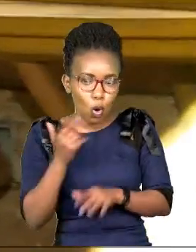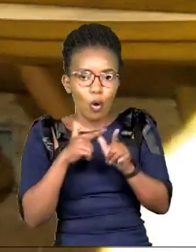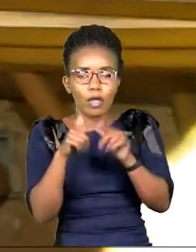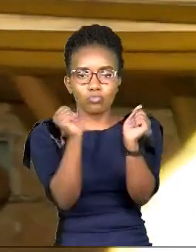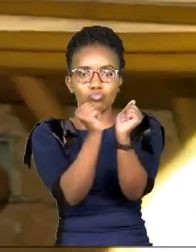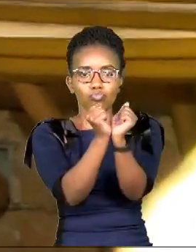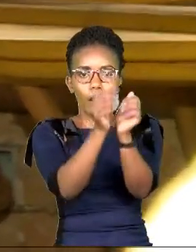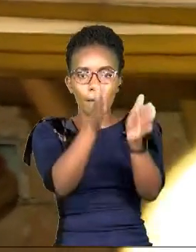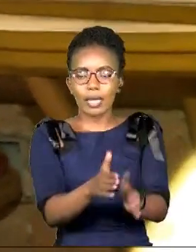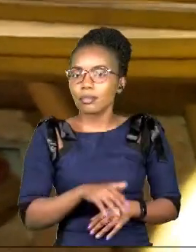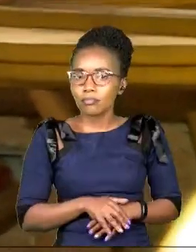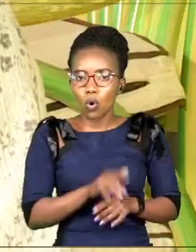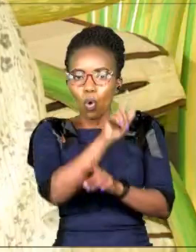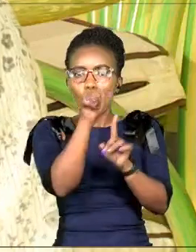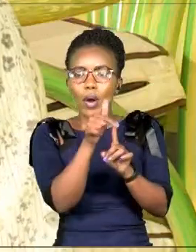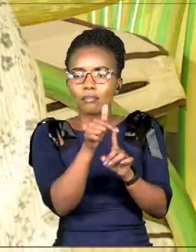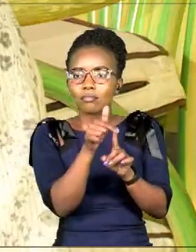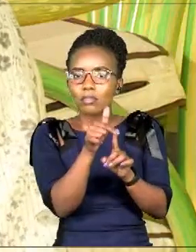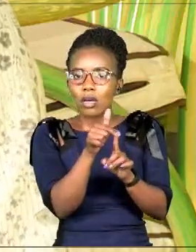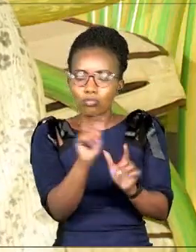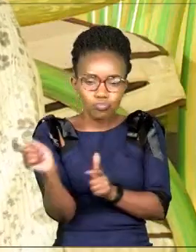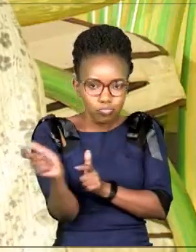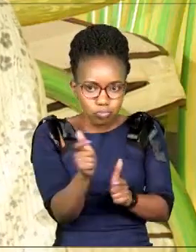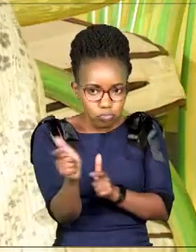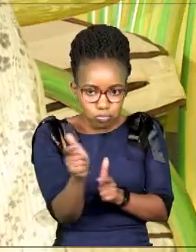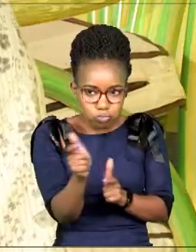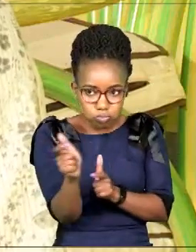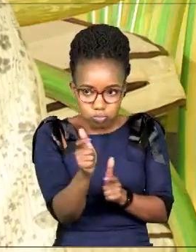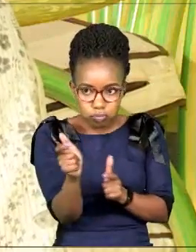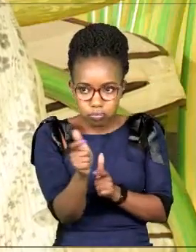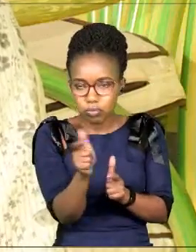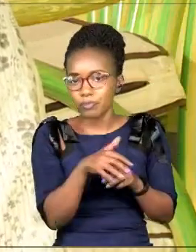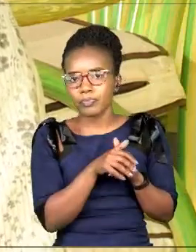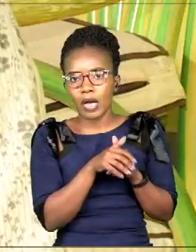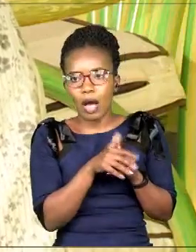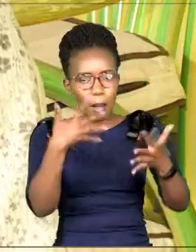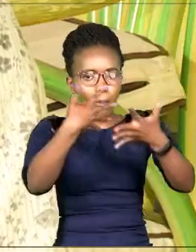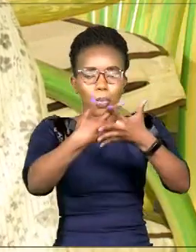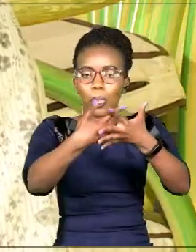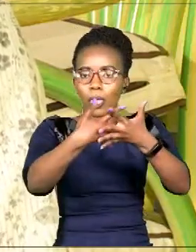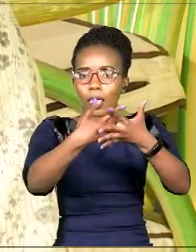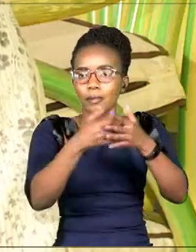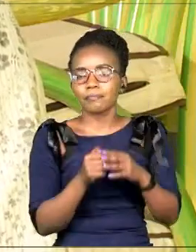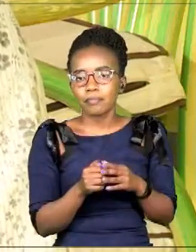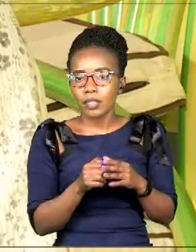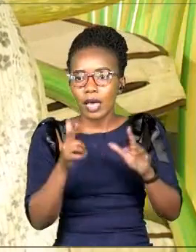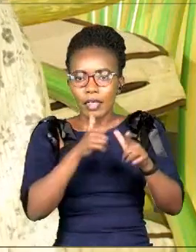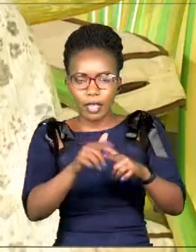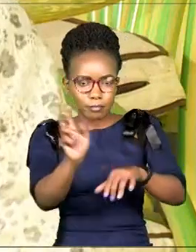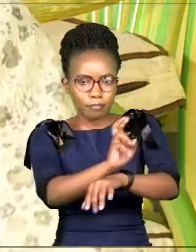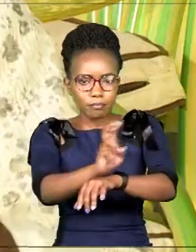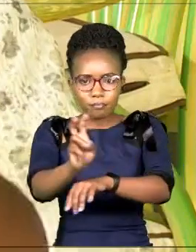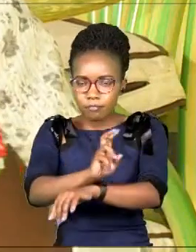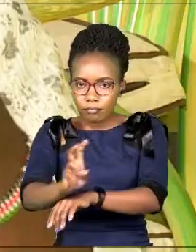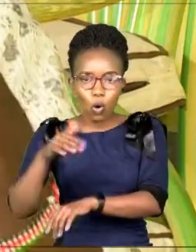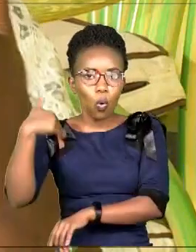people like those terrorists in an institution, then we should always be checking at our systems. Things change. We should